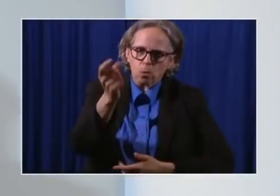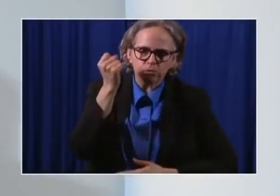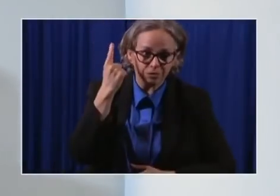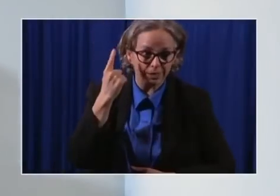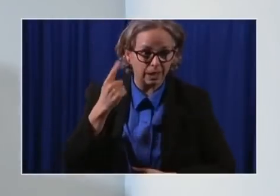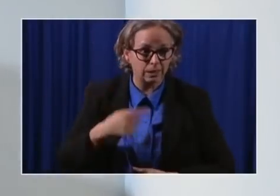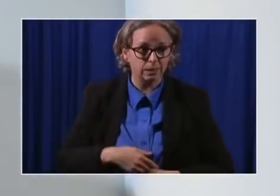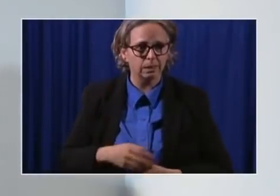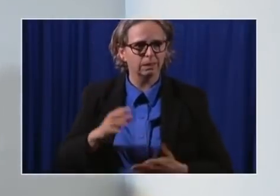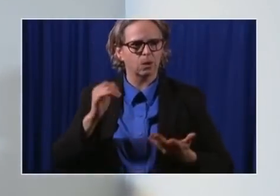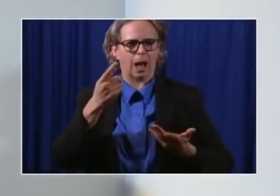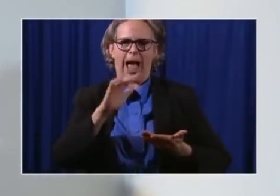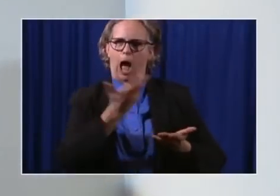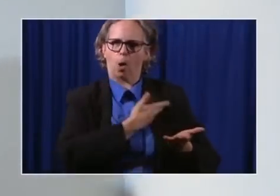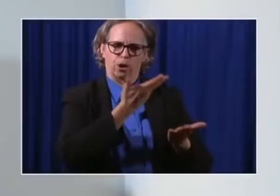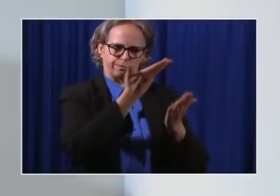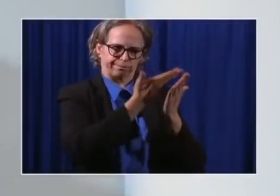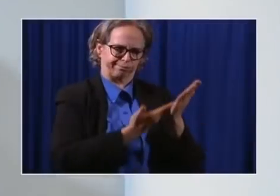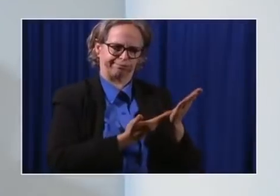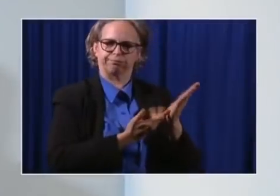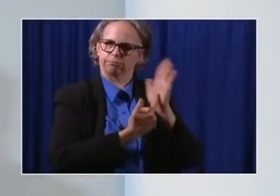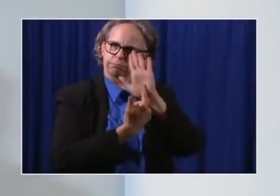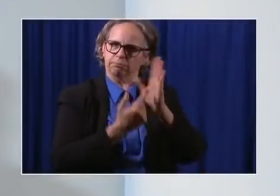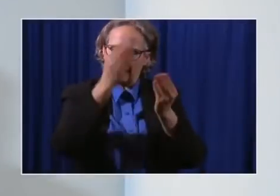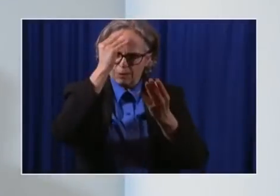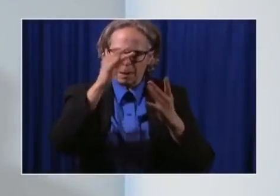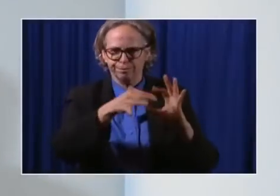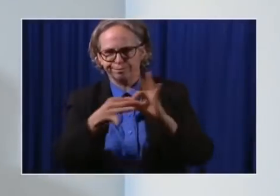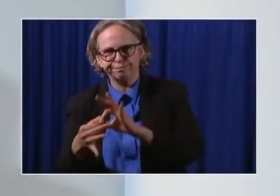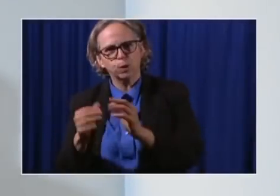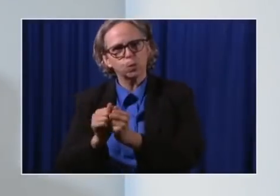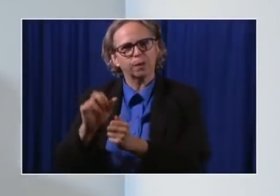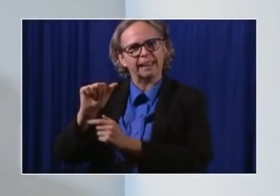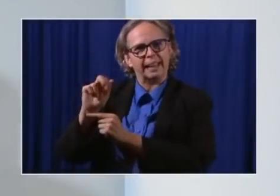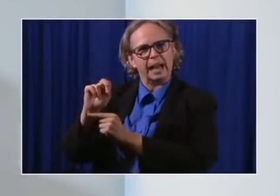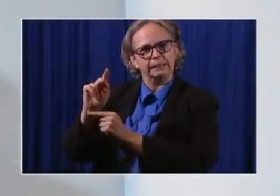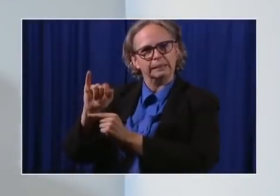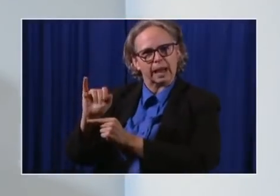to antibody tests. Let me move on now to broadband.